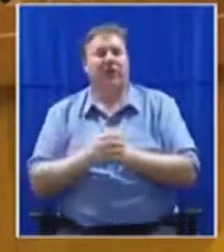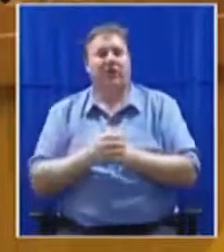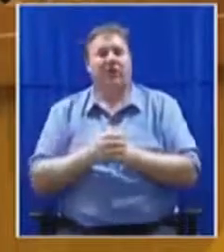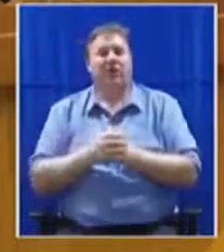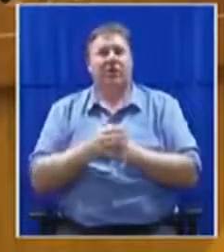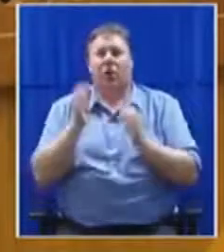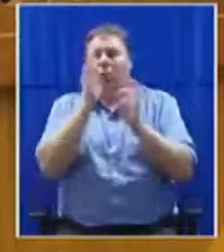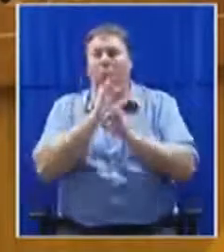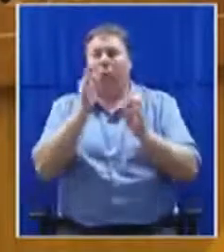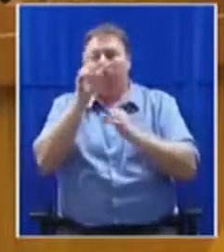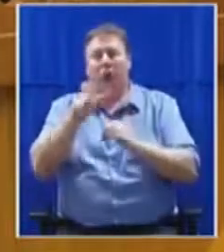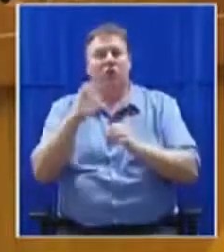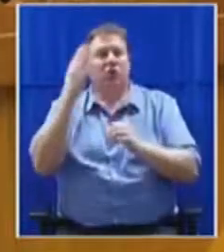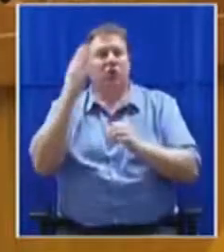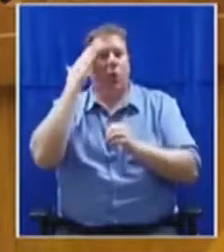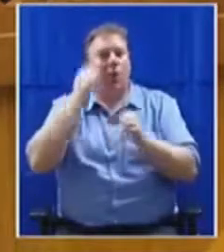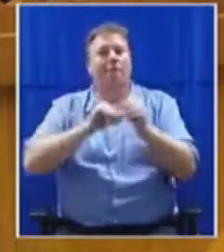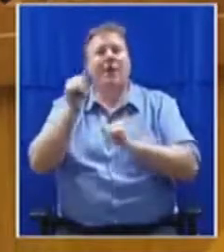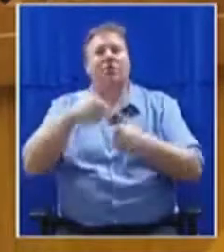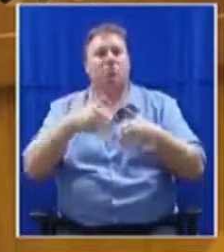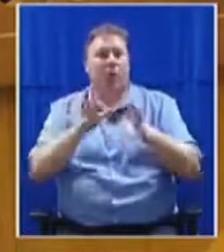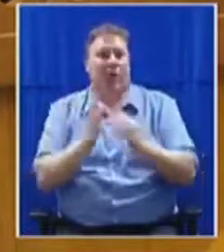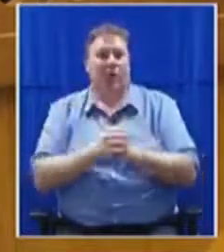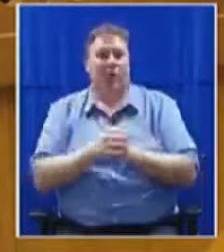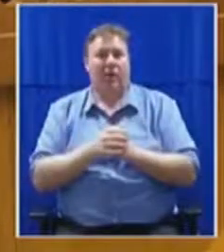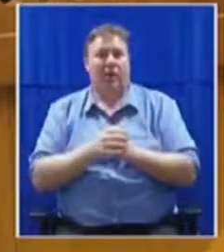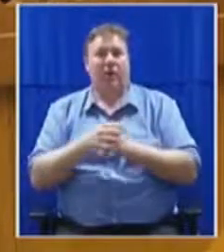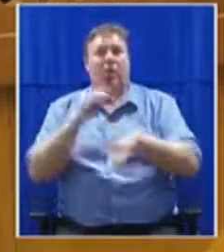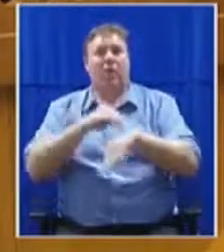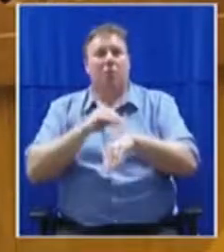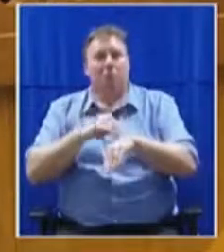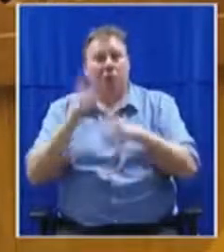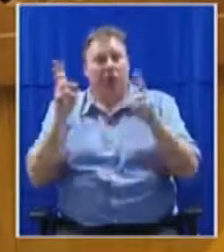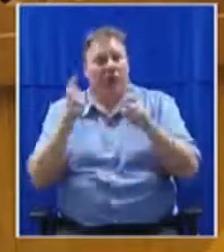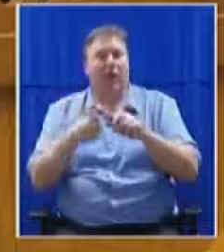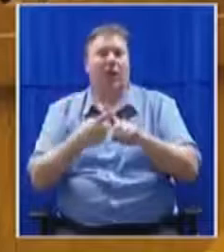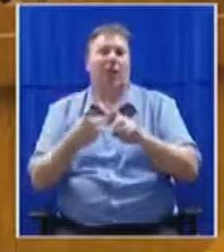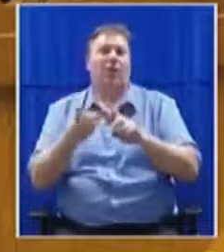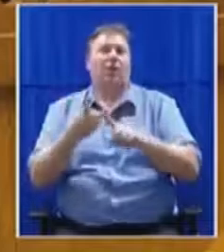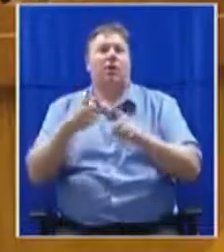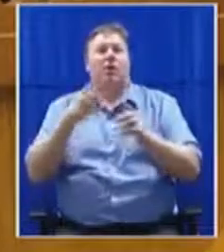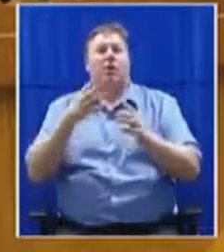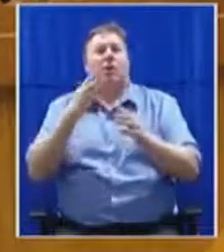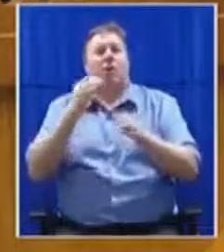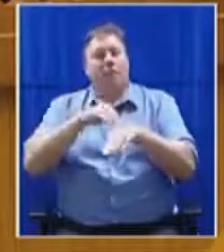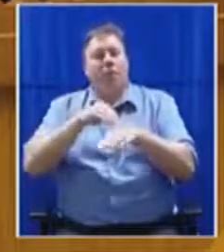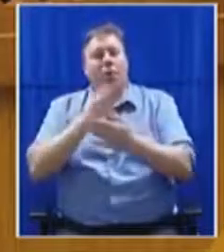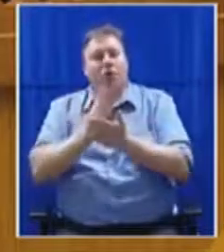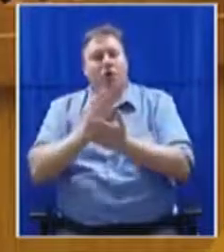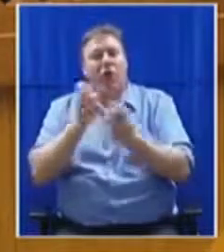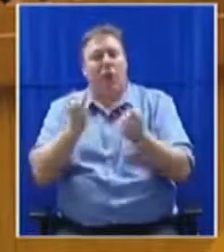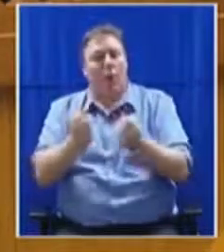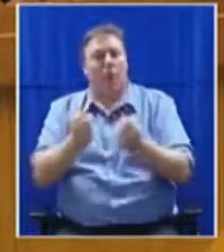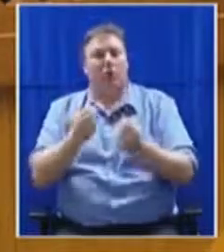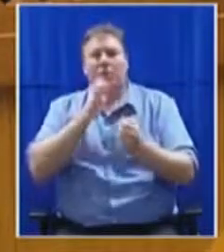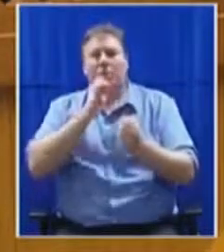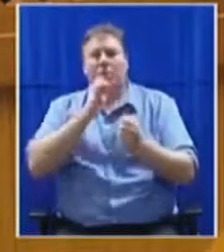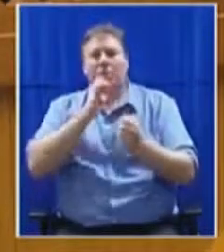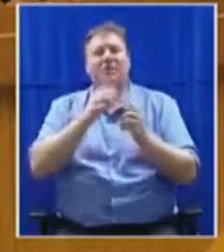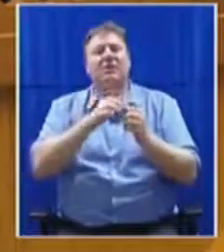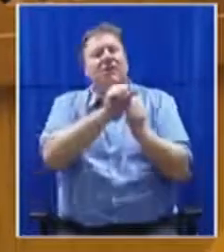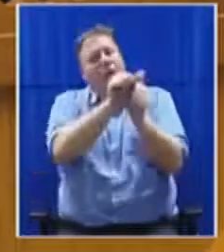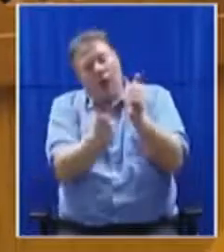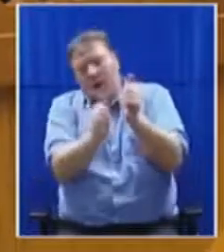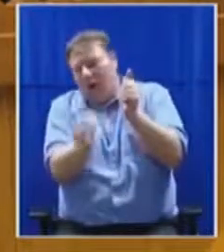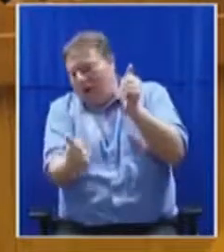the best way to achieve this is to give people more title, more access to shareholding so that they can transfer wealth to the next